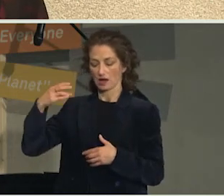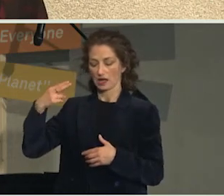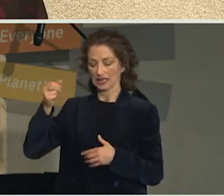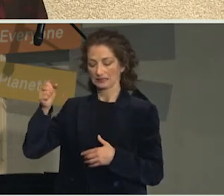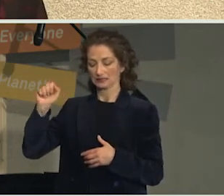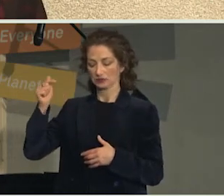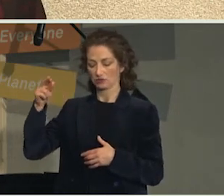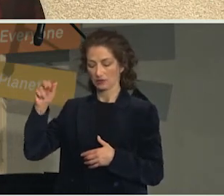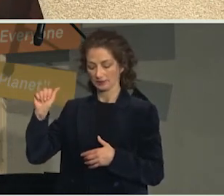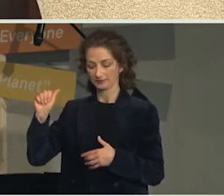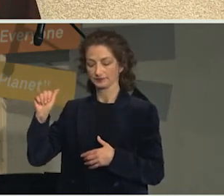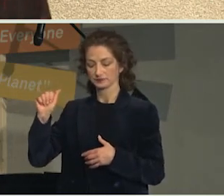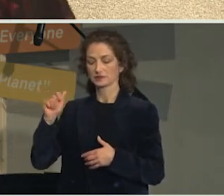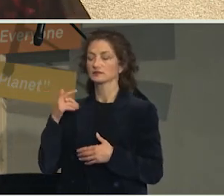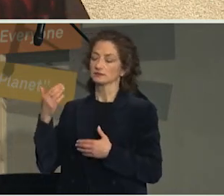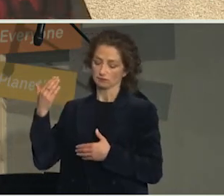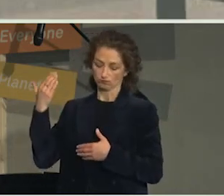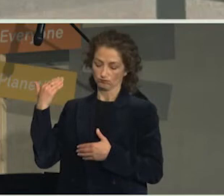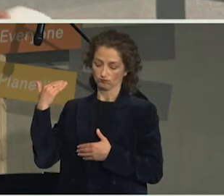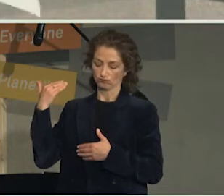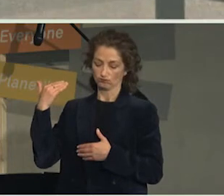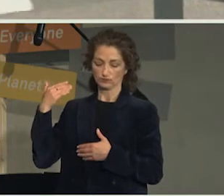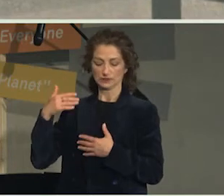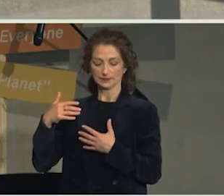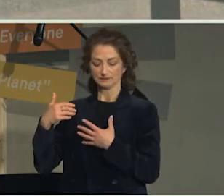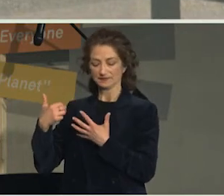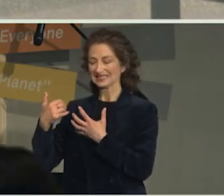history because of their ethnic background. So y'all can come to the stage.